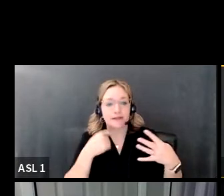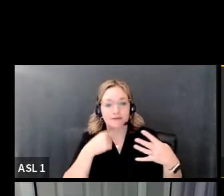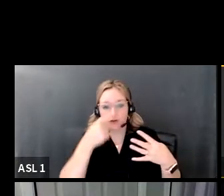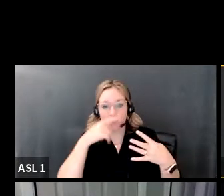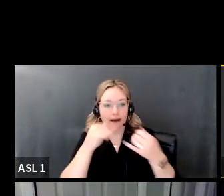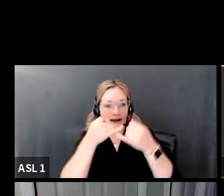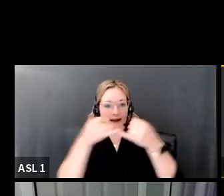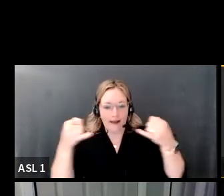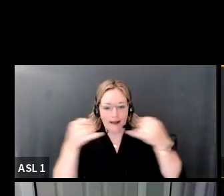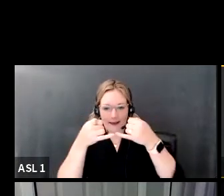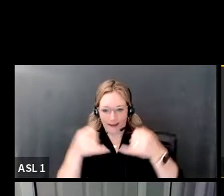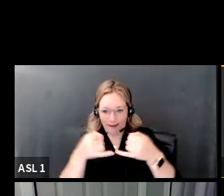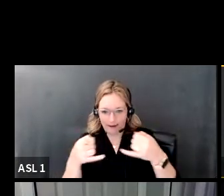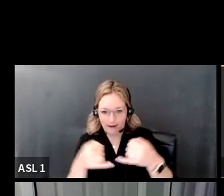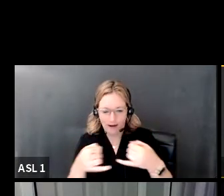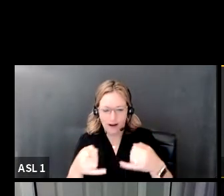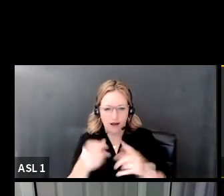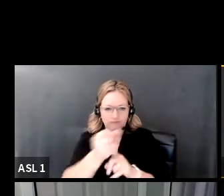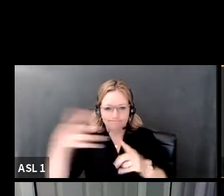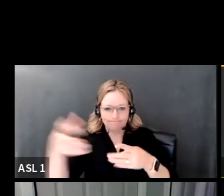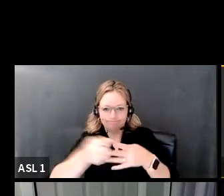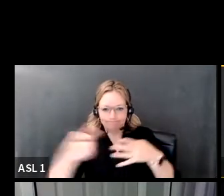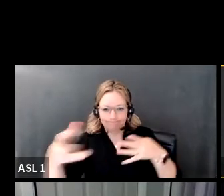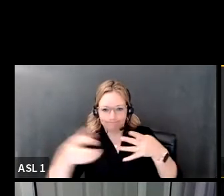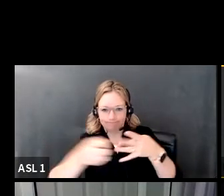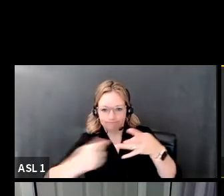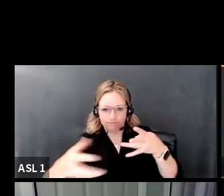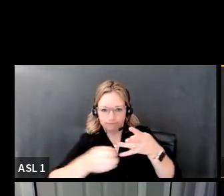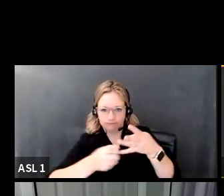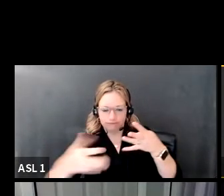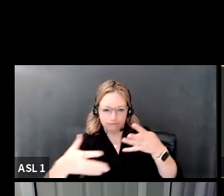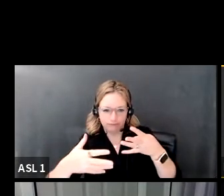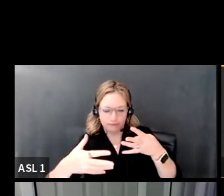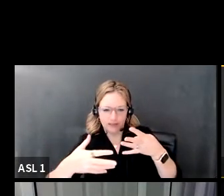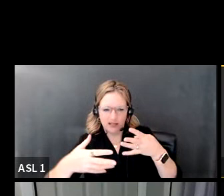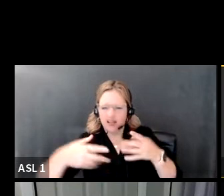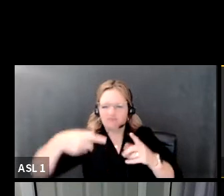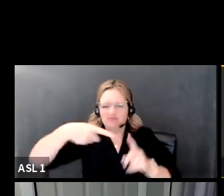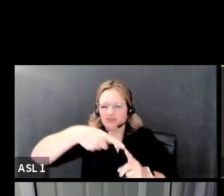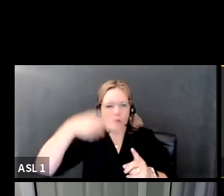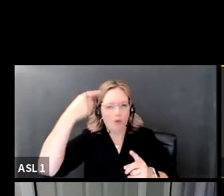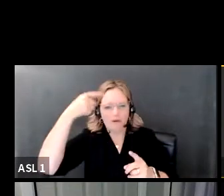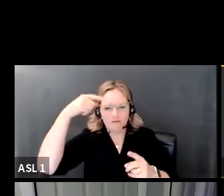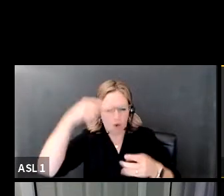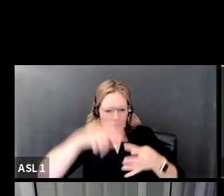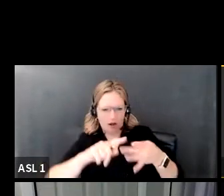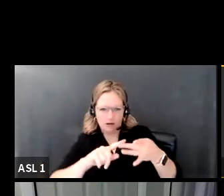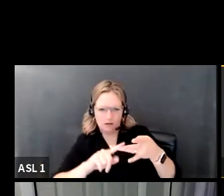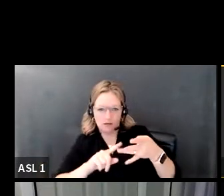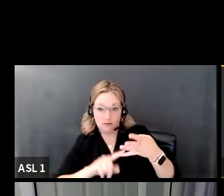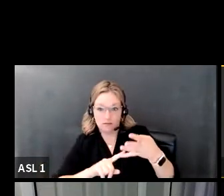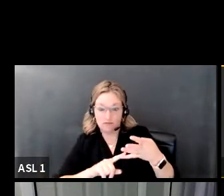items and and what the budget ask is specifically for